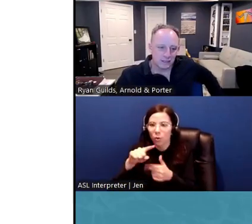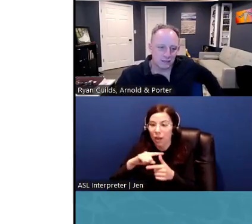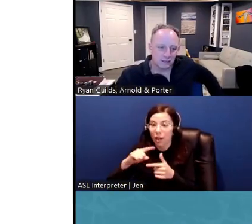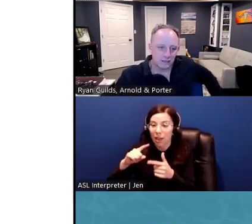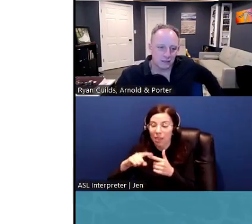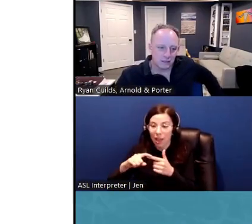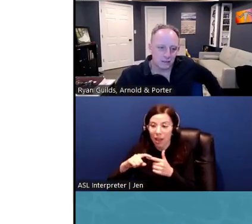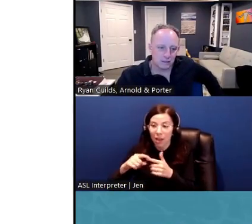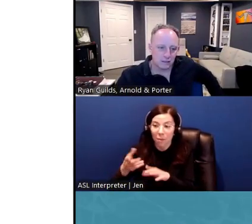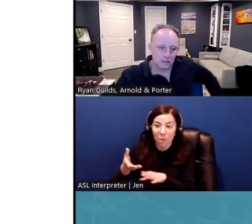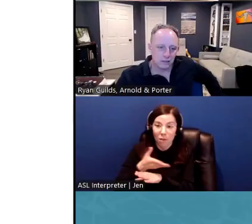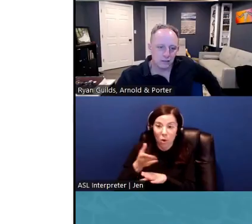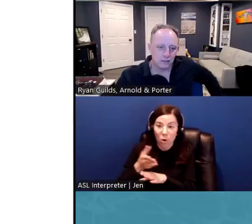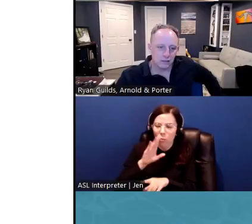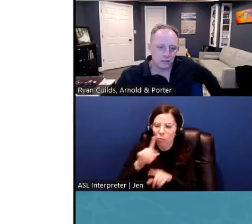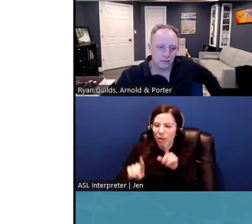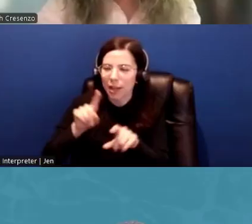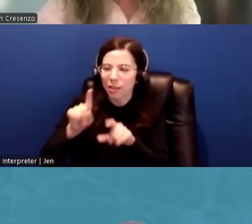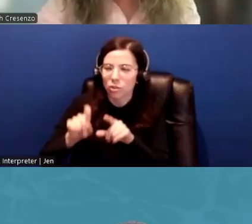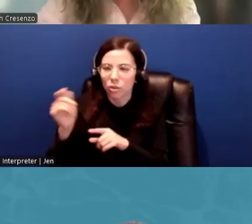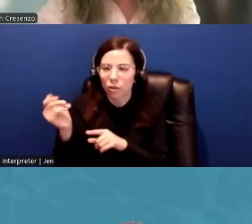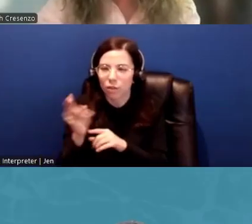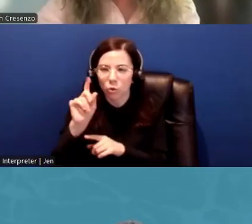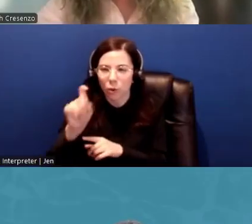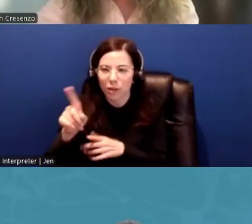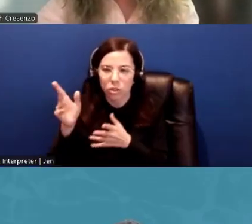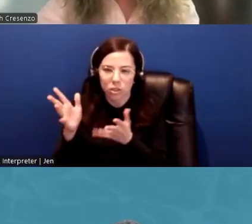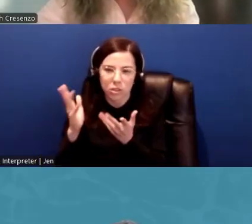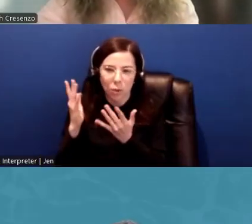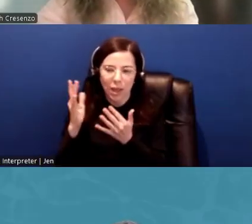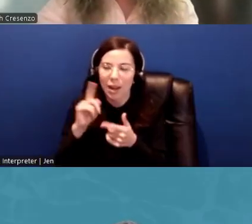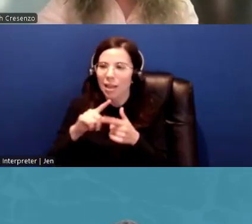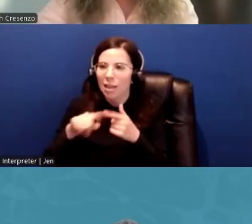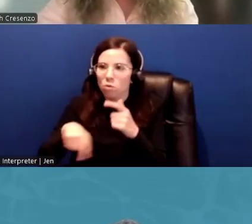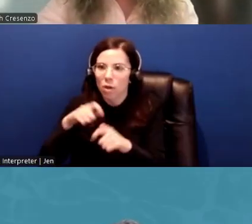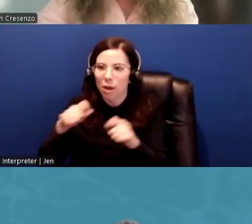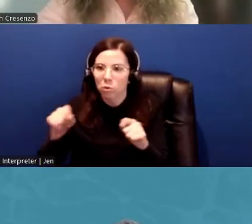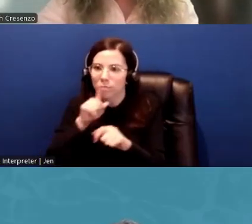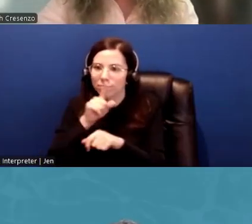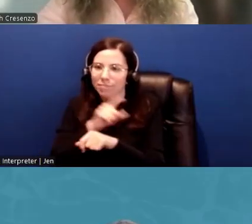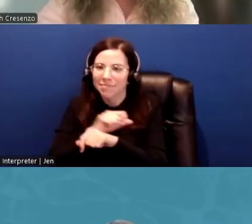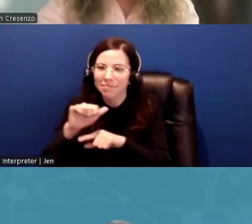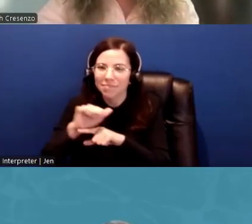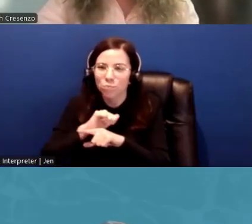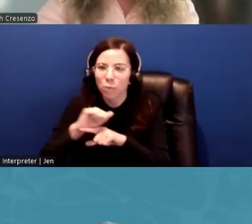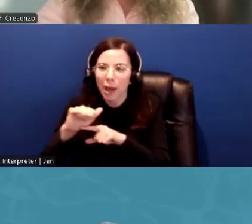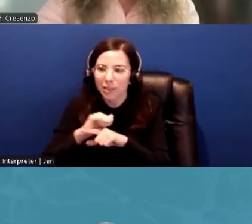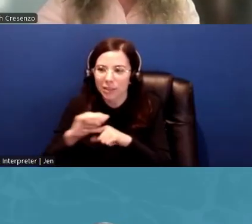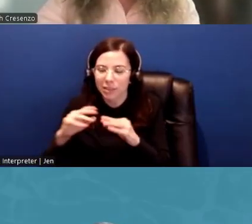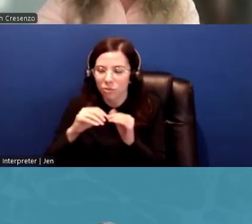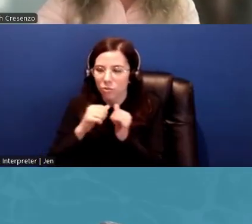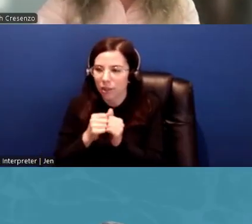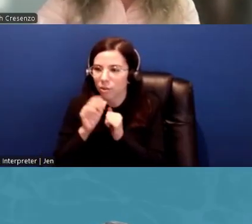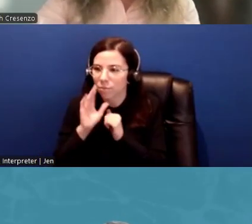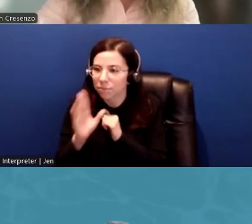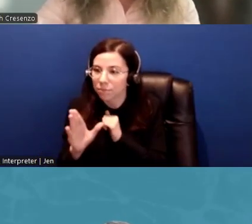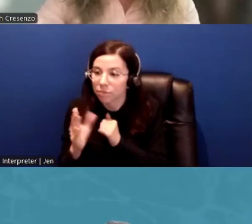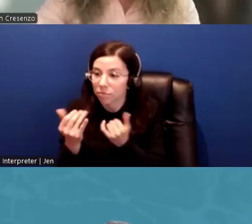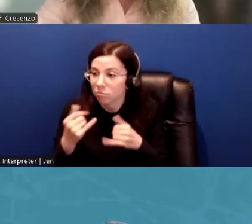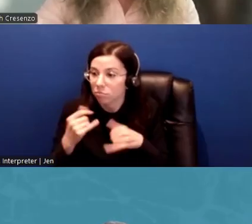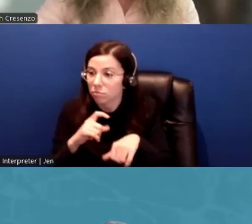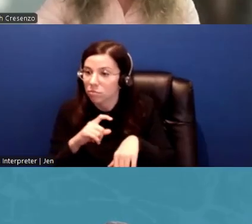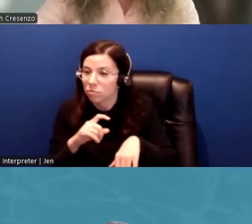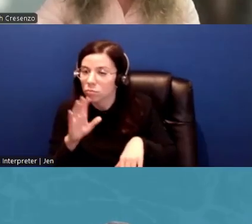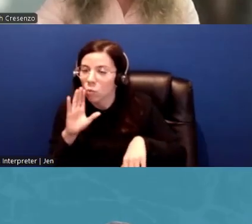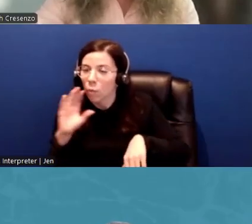do that, we'll answer a few of the questions that are pending, and then wrap up with a real practice session together. So let's come